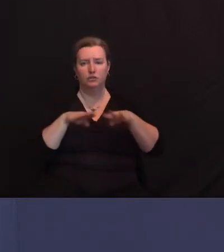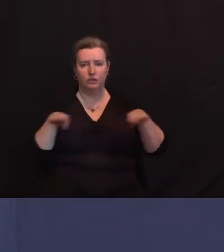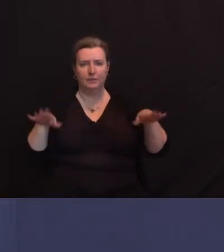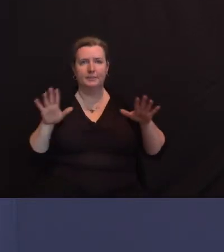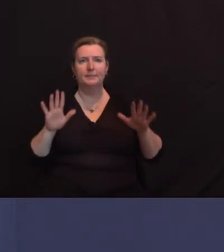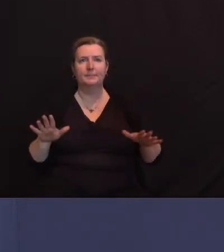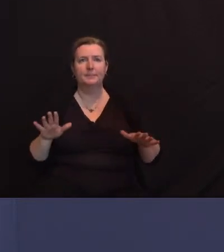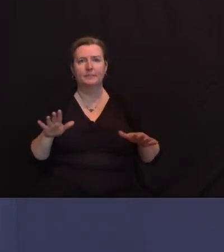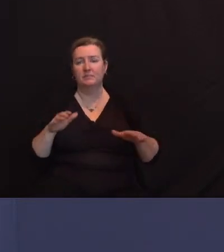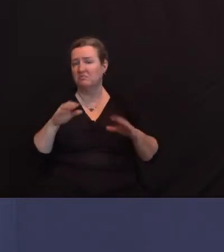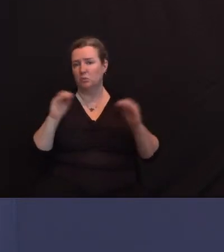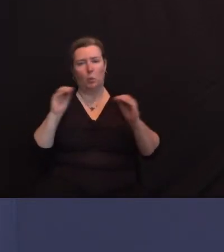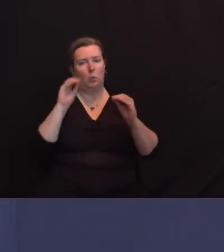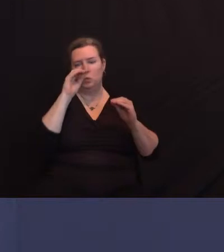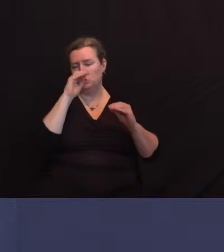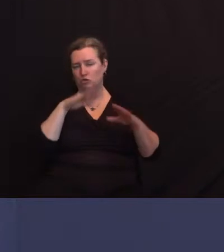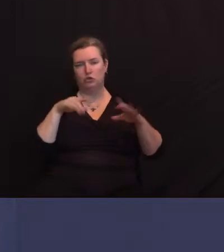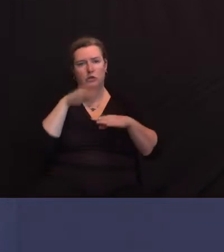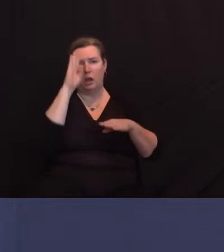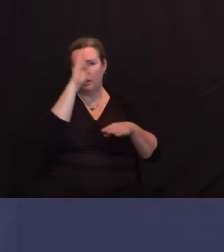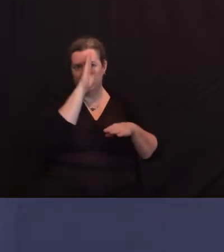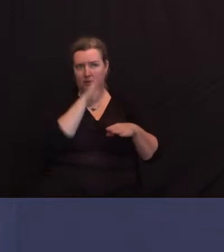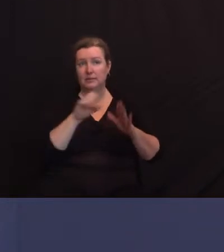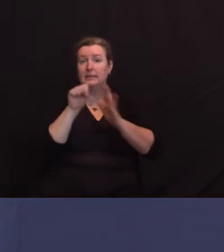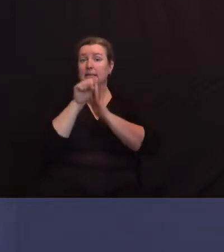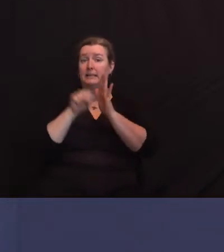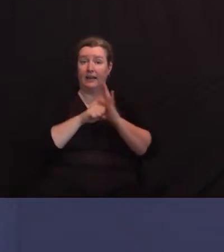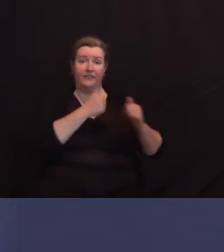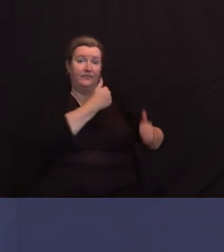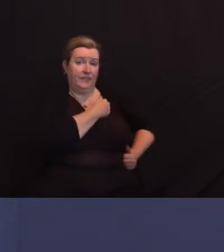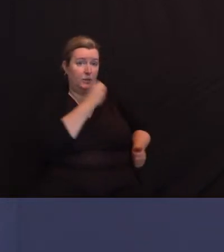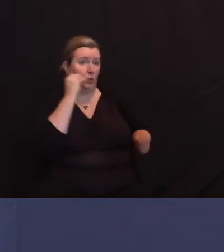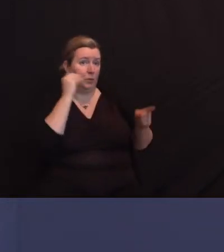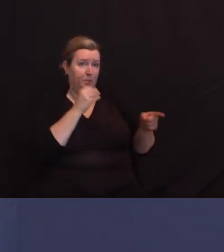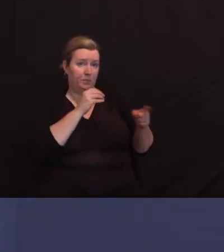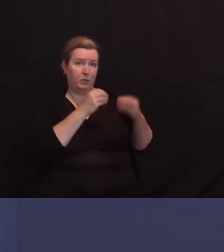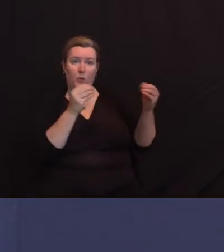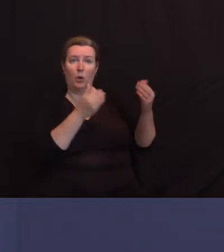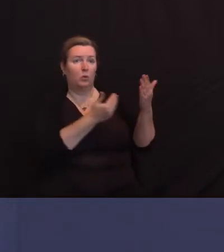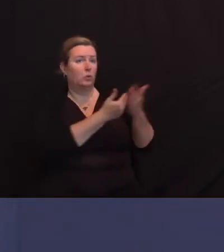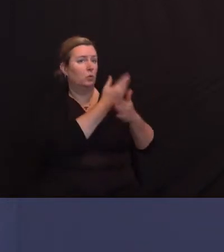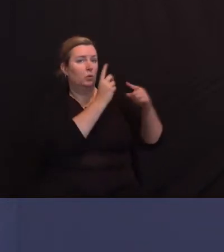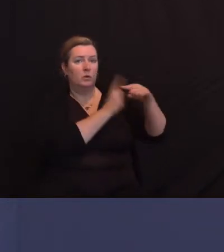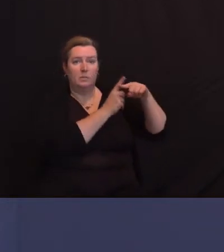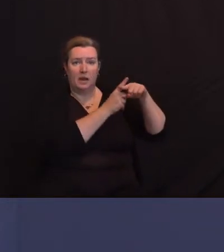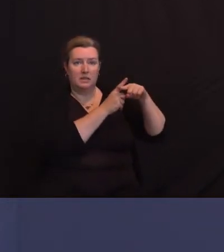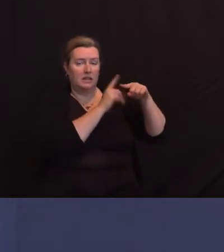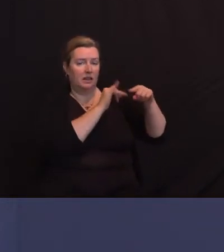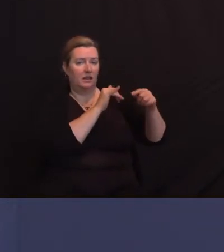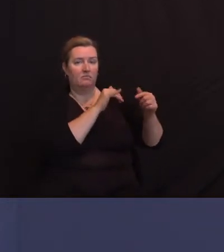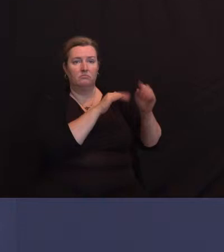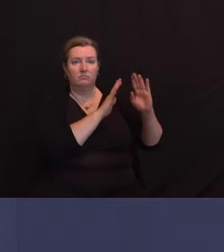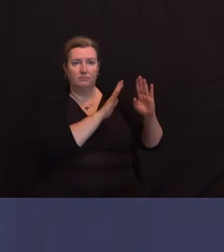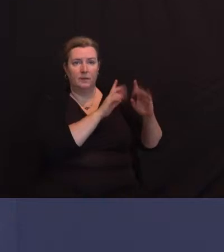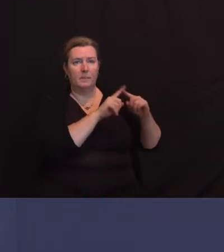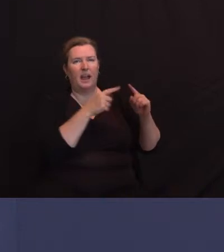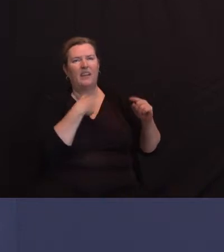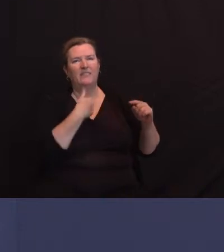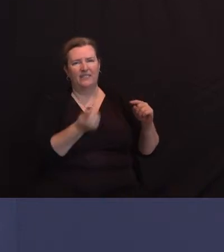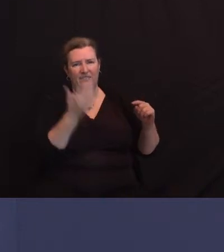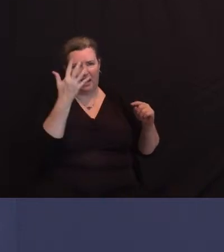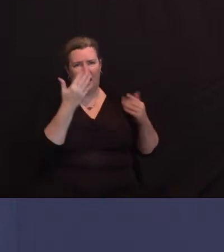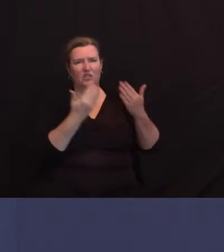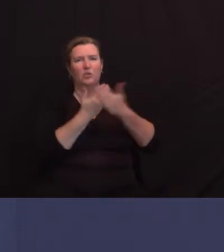hospitalized. At the state veterans' homes, there are no new cases among the residents of the homes. However, there are 5 new